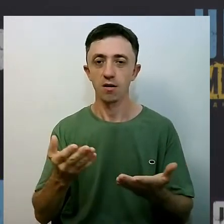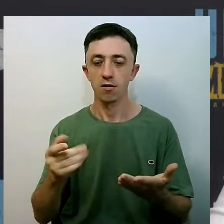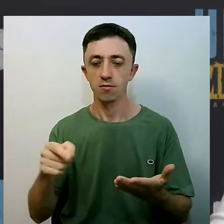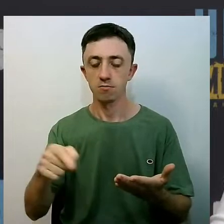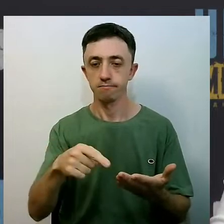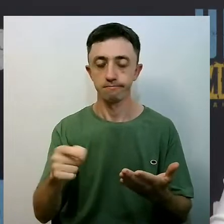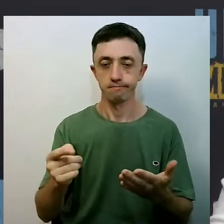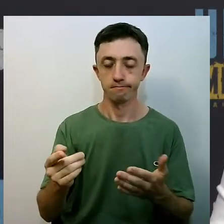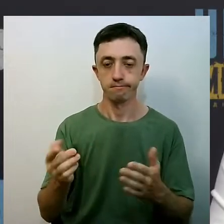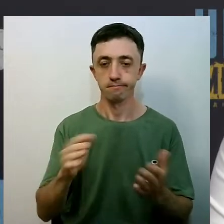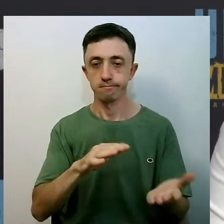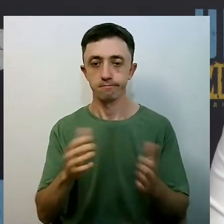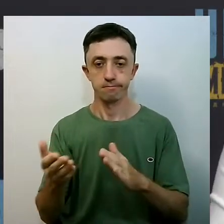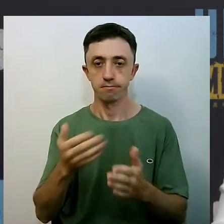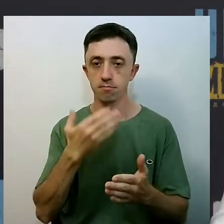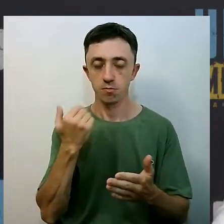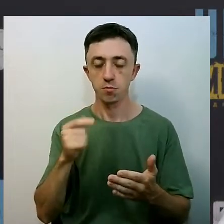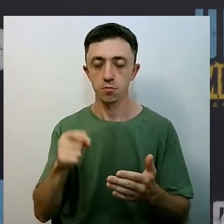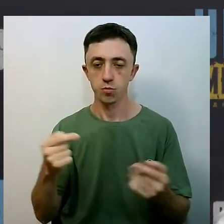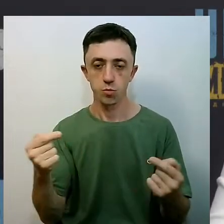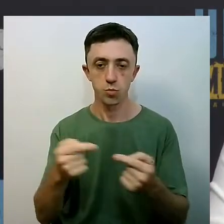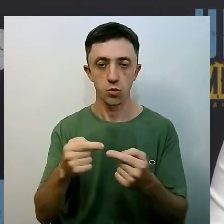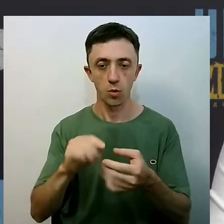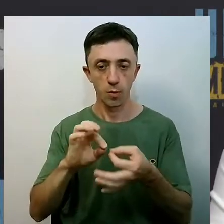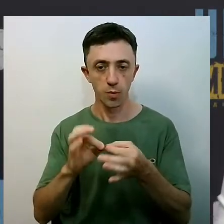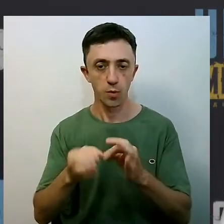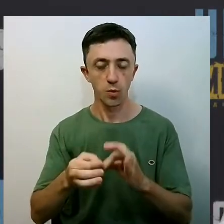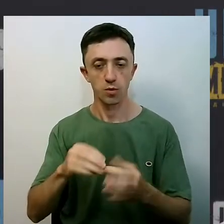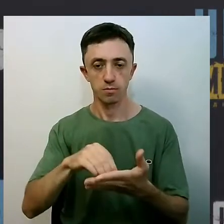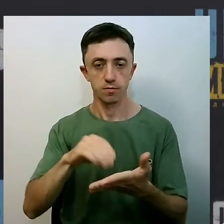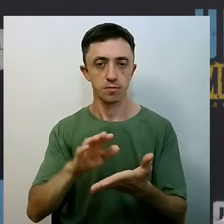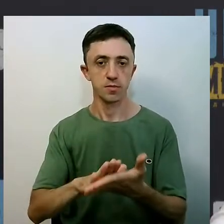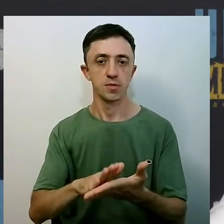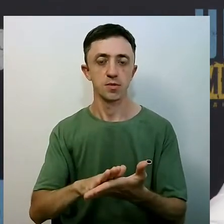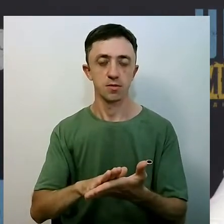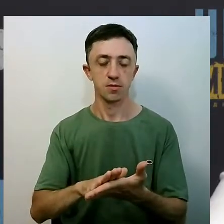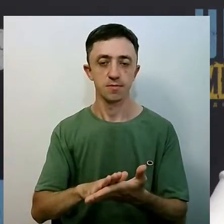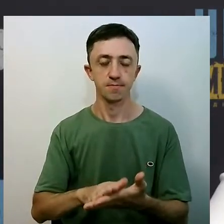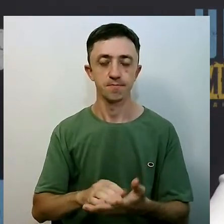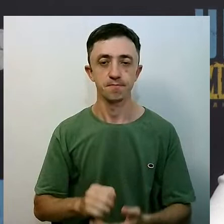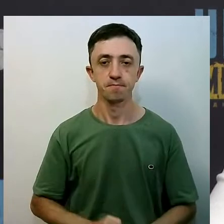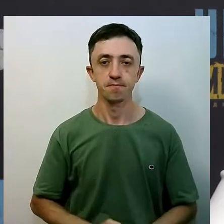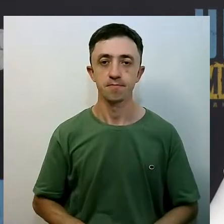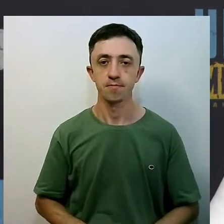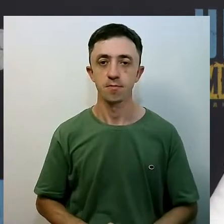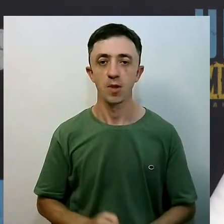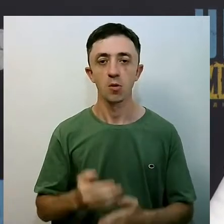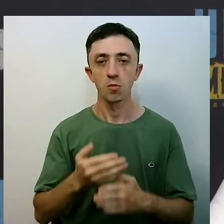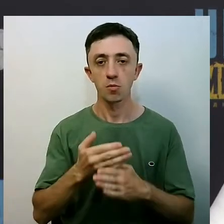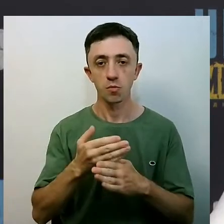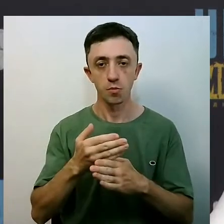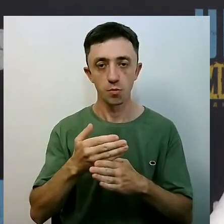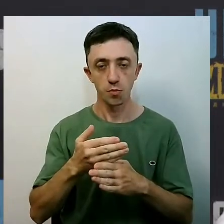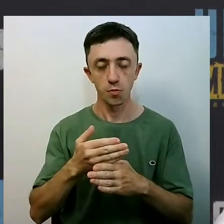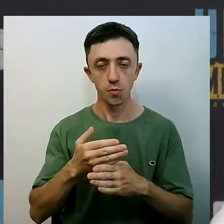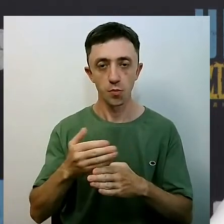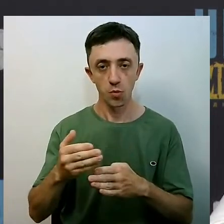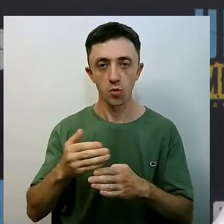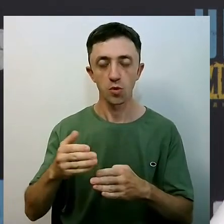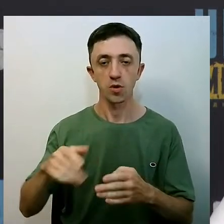territories. So there will be no territories that will not belong to